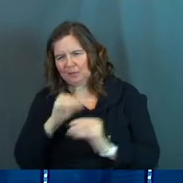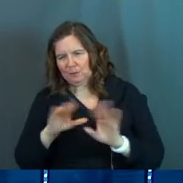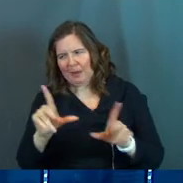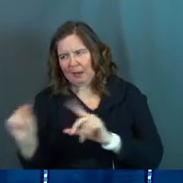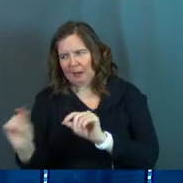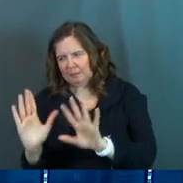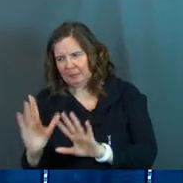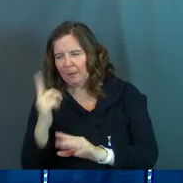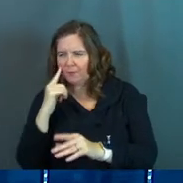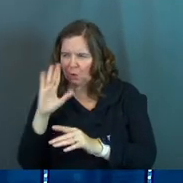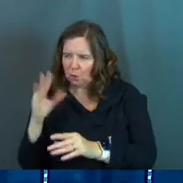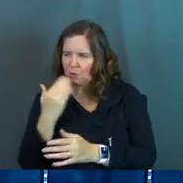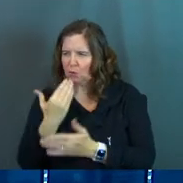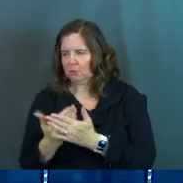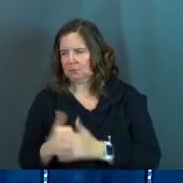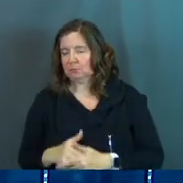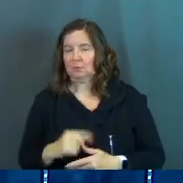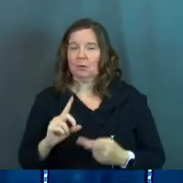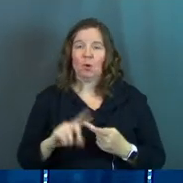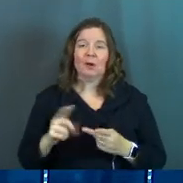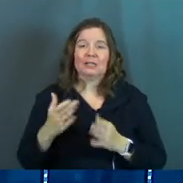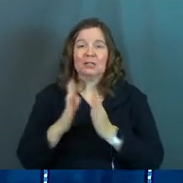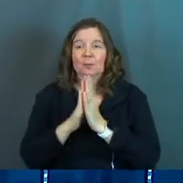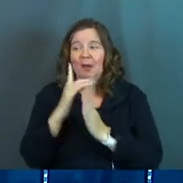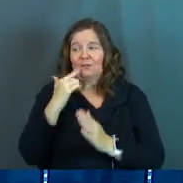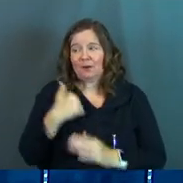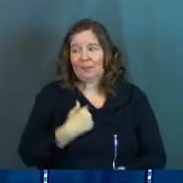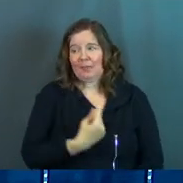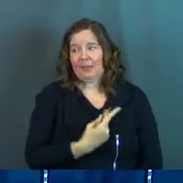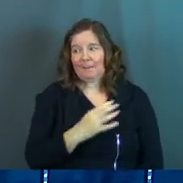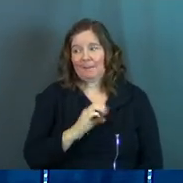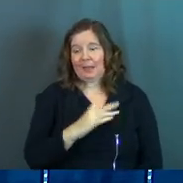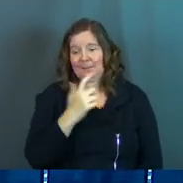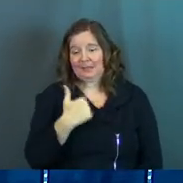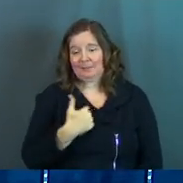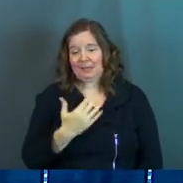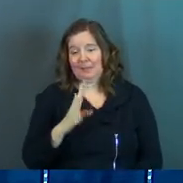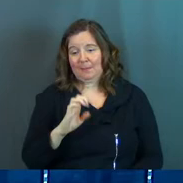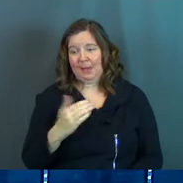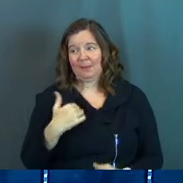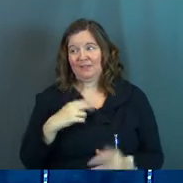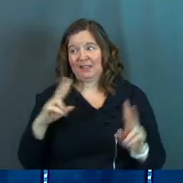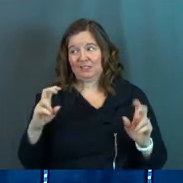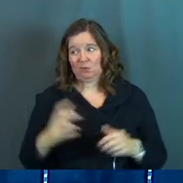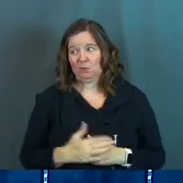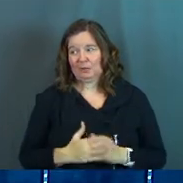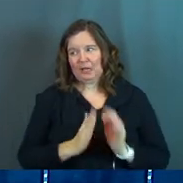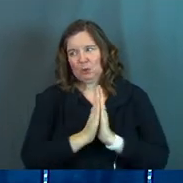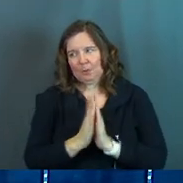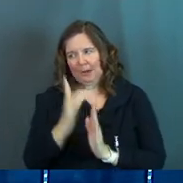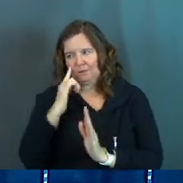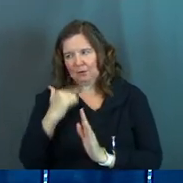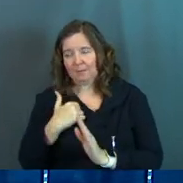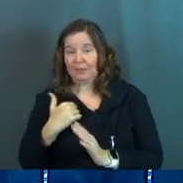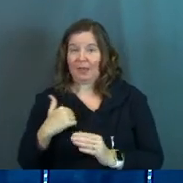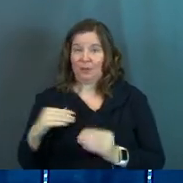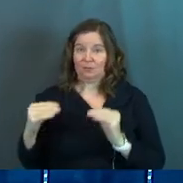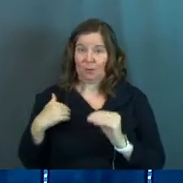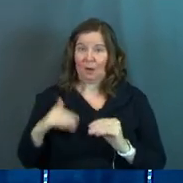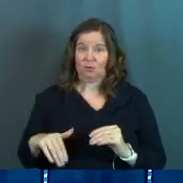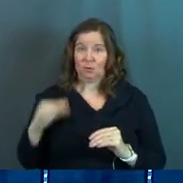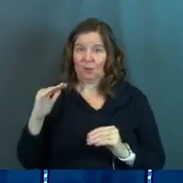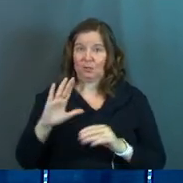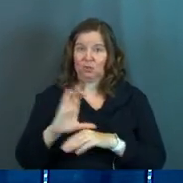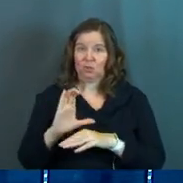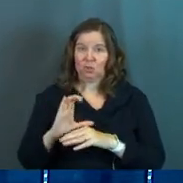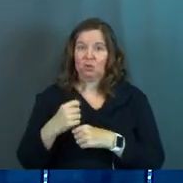spread gossip. Or I need you to pray for me and Bob, because me and Bob have had this issue. Right, like that's the way I was taught when I was